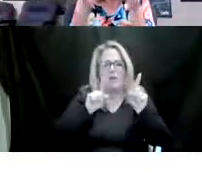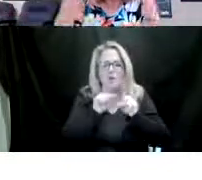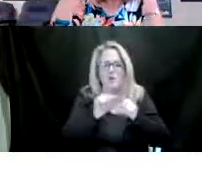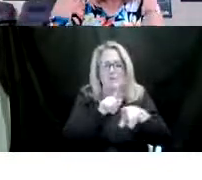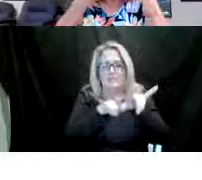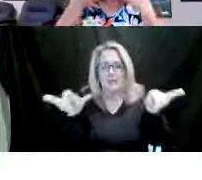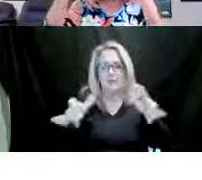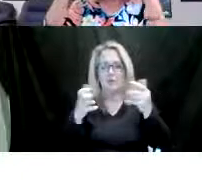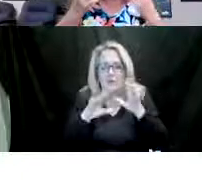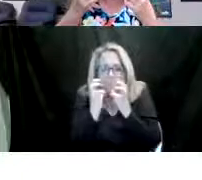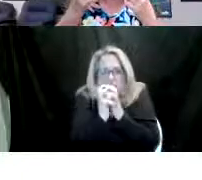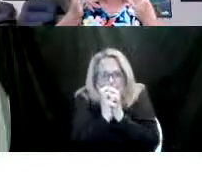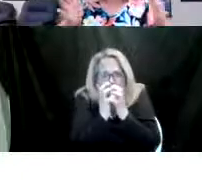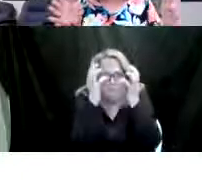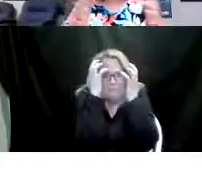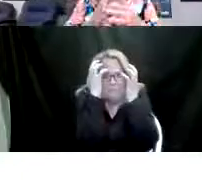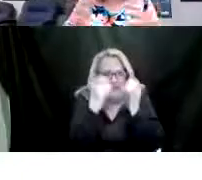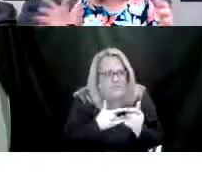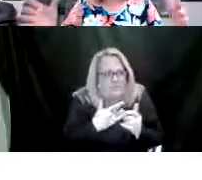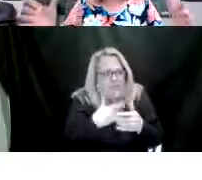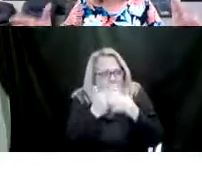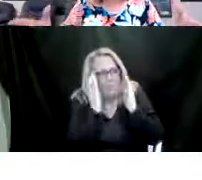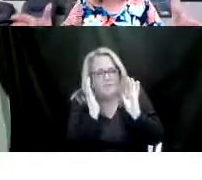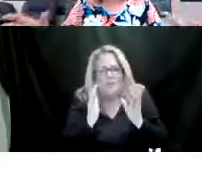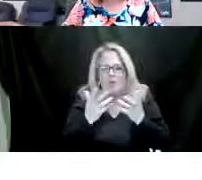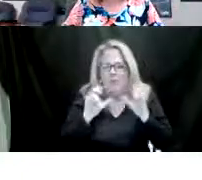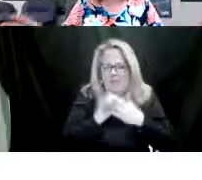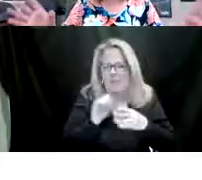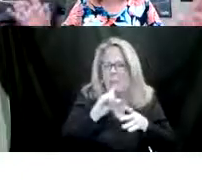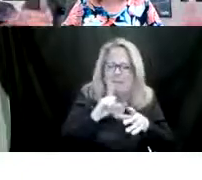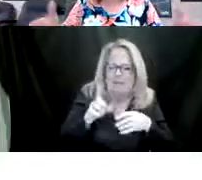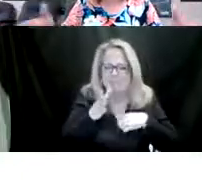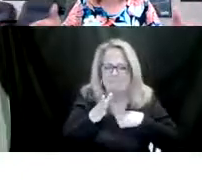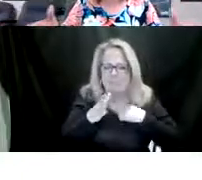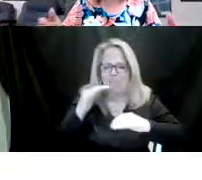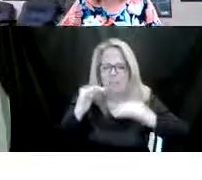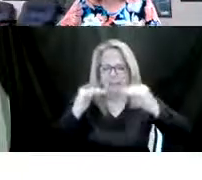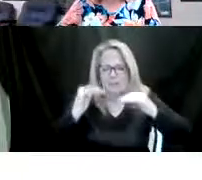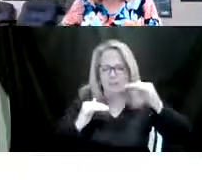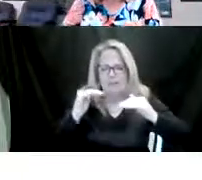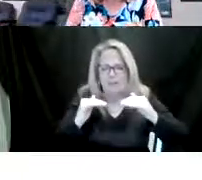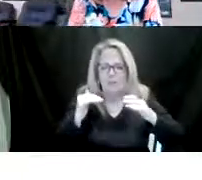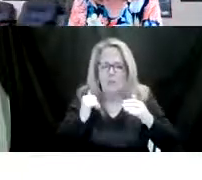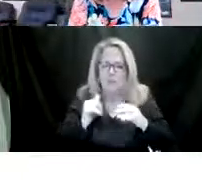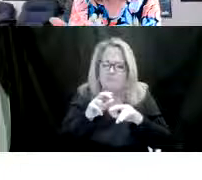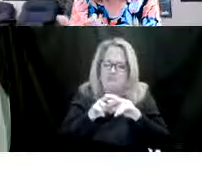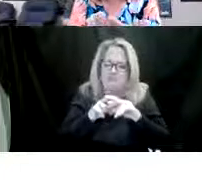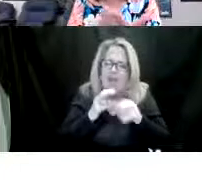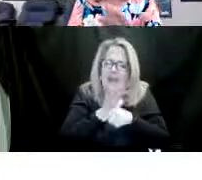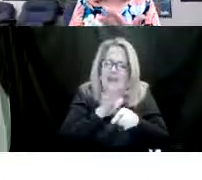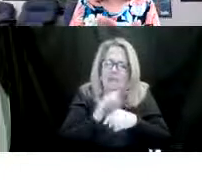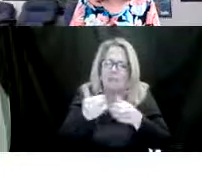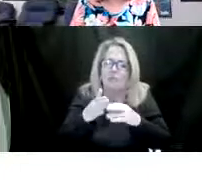of all cramped in there and feel claustrophobic. So probably with a little bit of space on either side and enough room to bring it